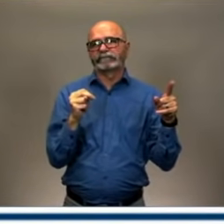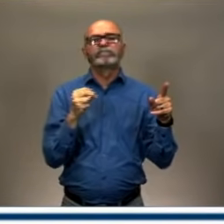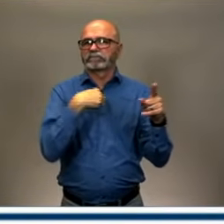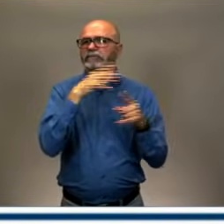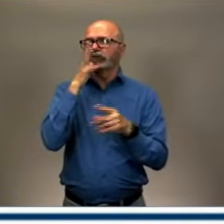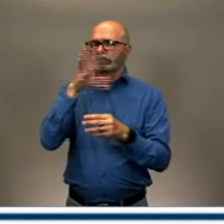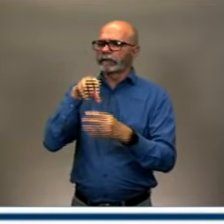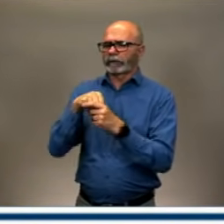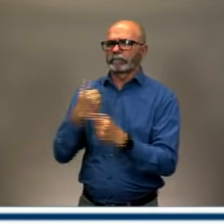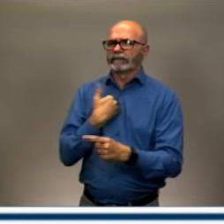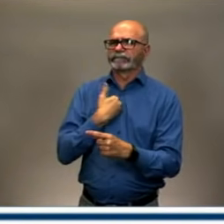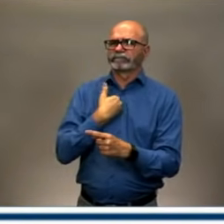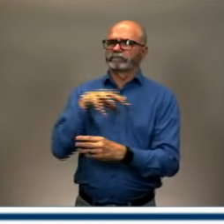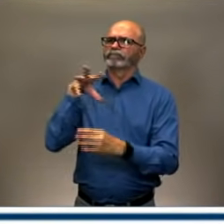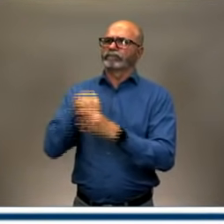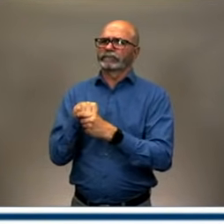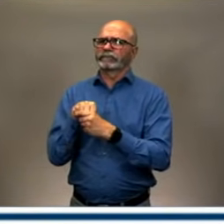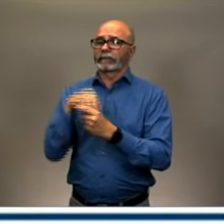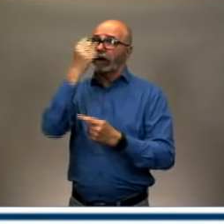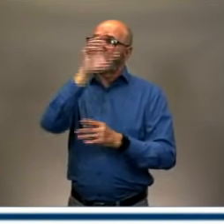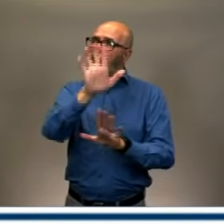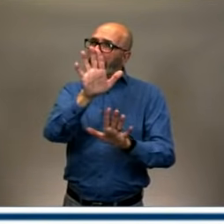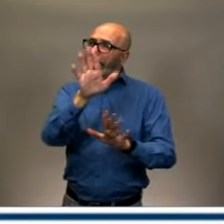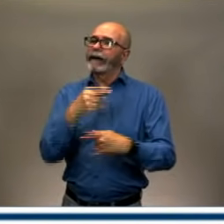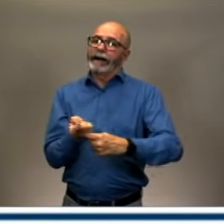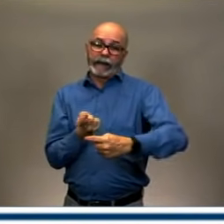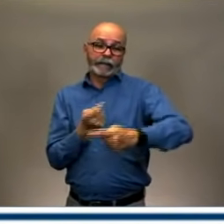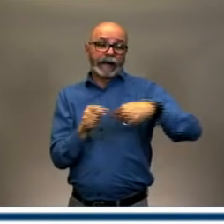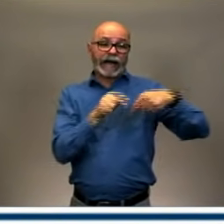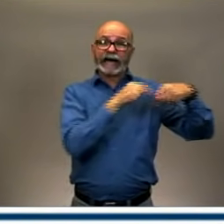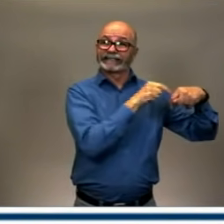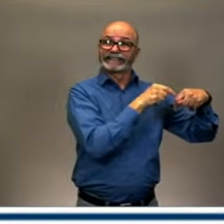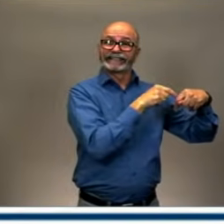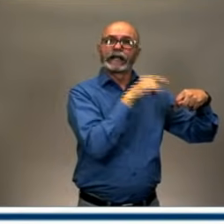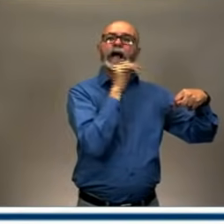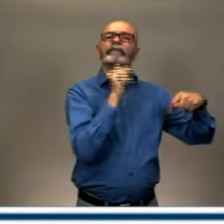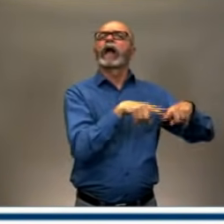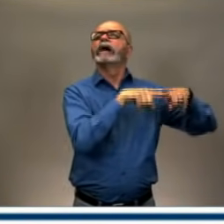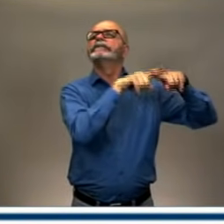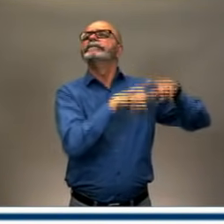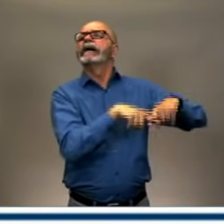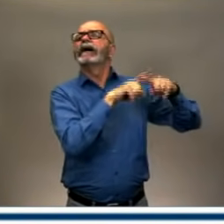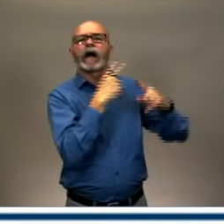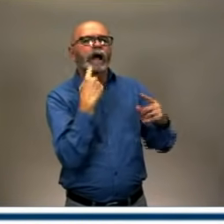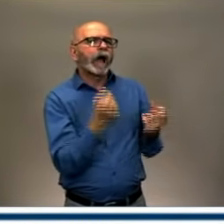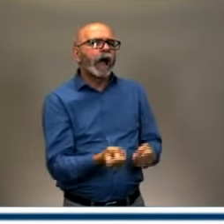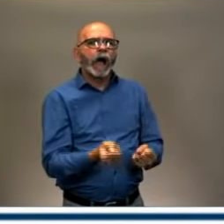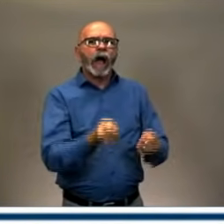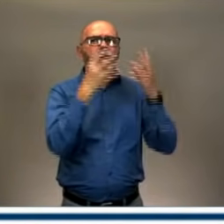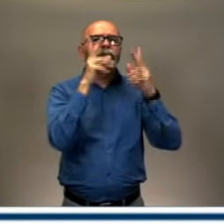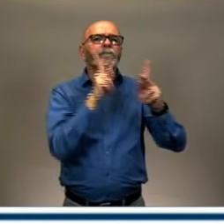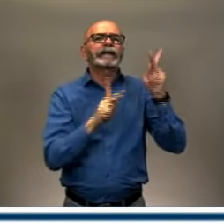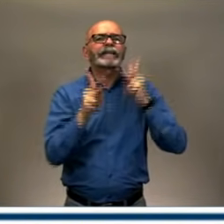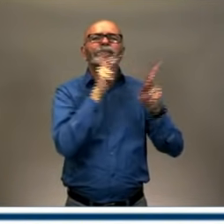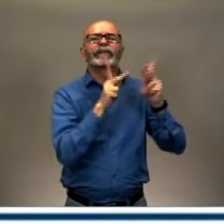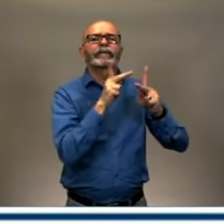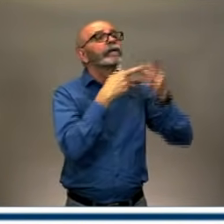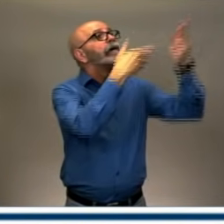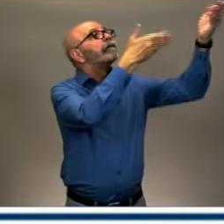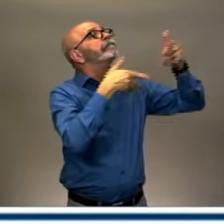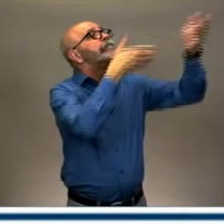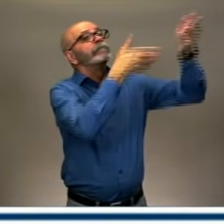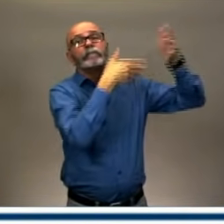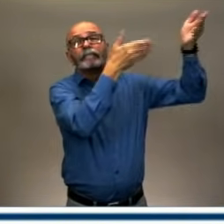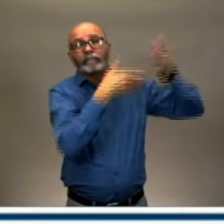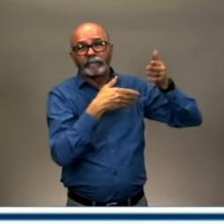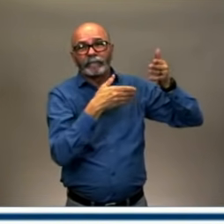go back to the very beginning, it's being delivered on a per capita basis. If you looked at the Pfizer vaccine, they had to be kept around